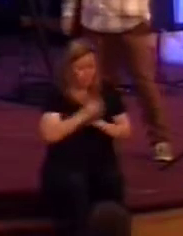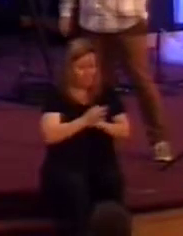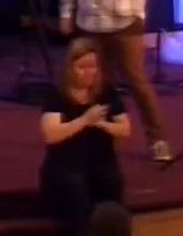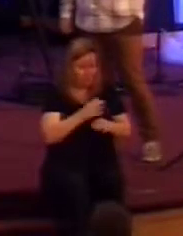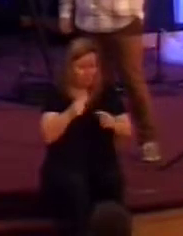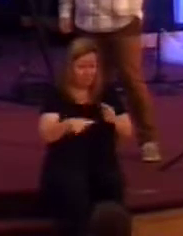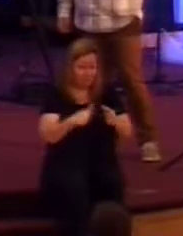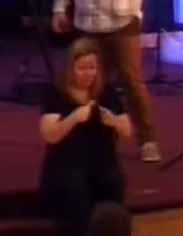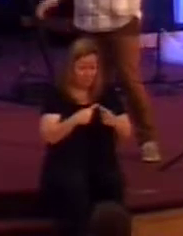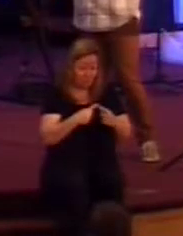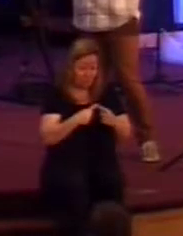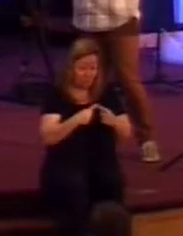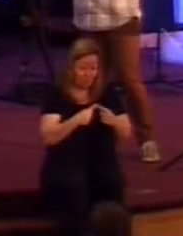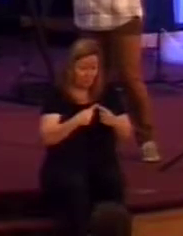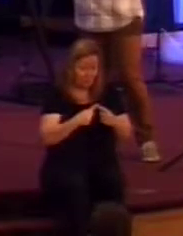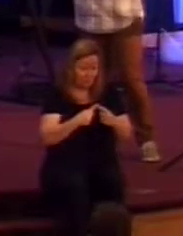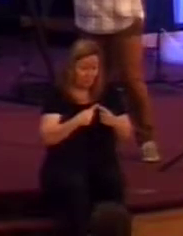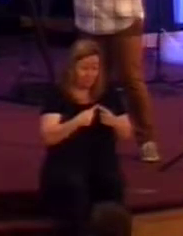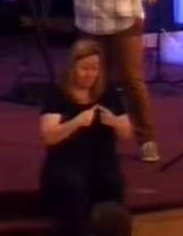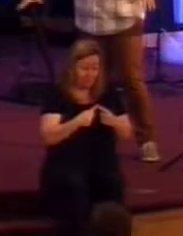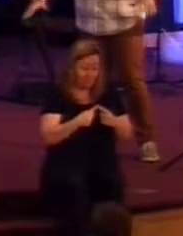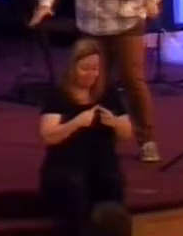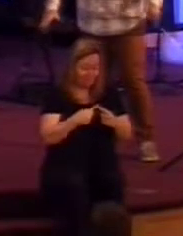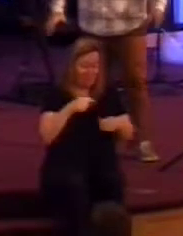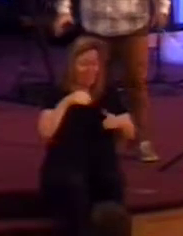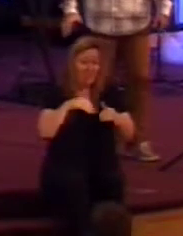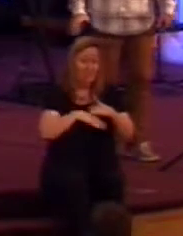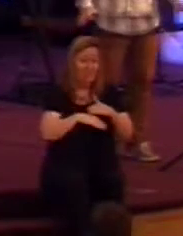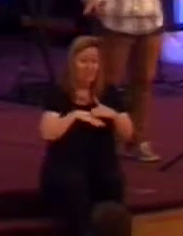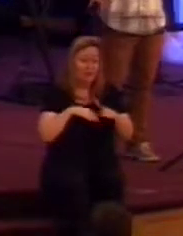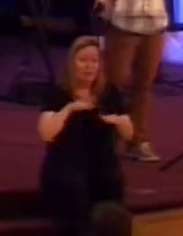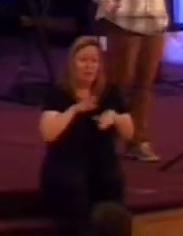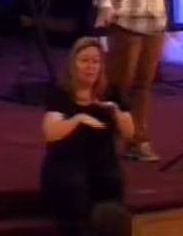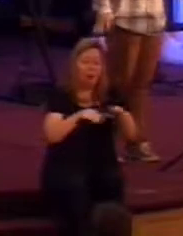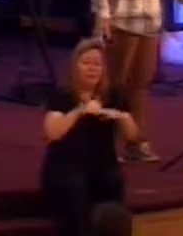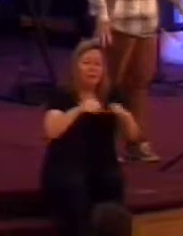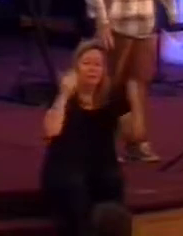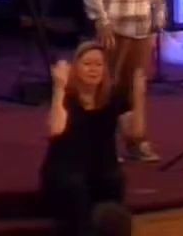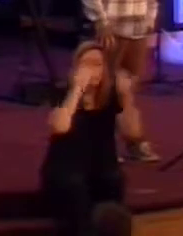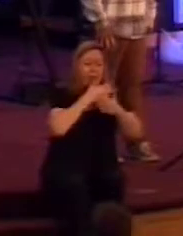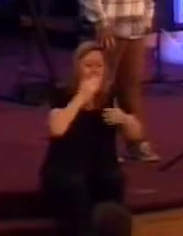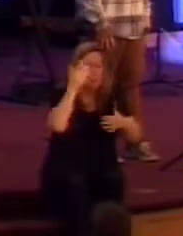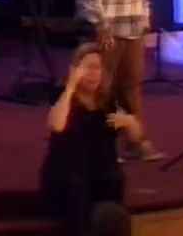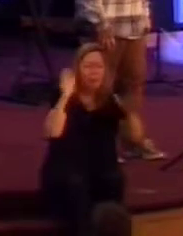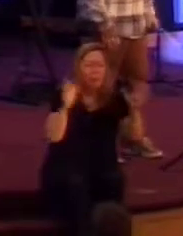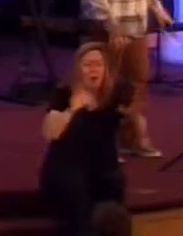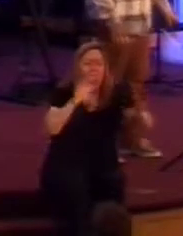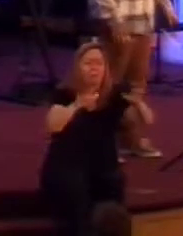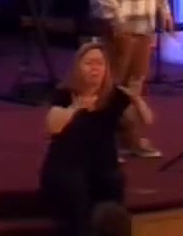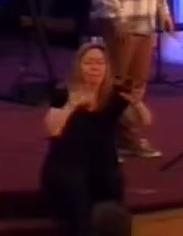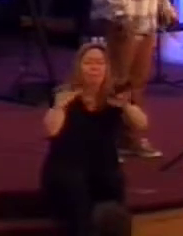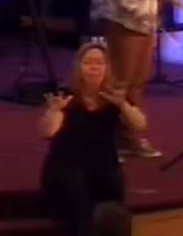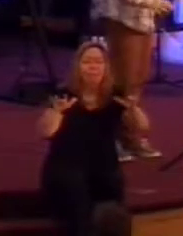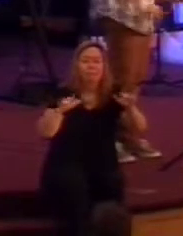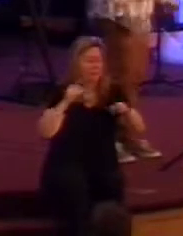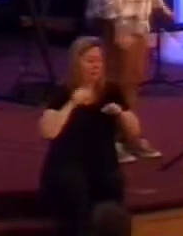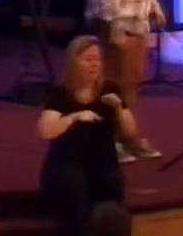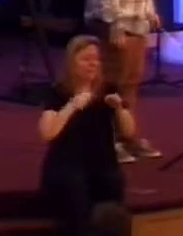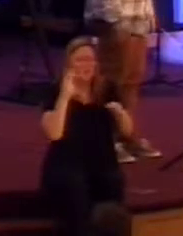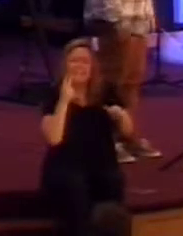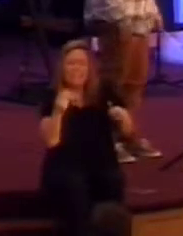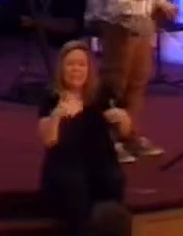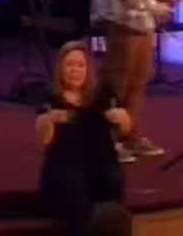is when you take a blind step into the darkness. You don't really know what you're reaching for. You're kind of like me. You can't really